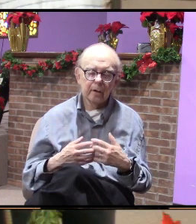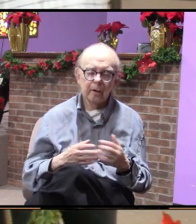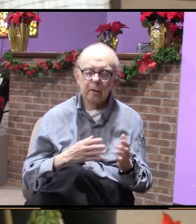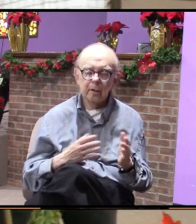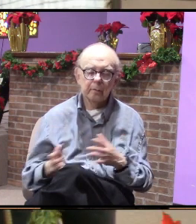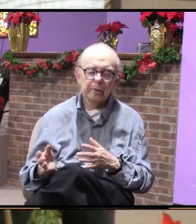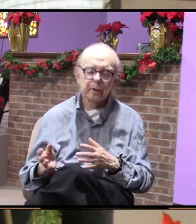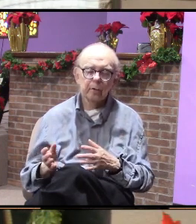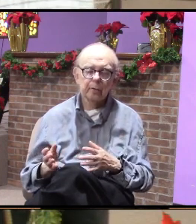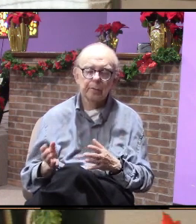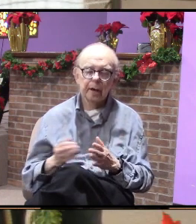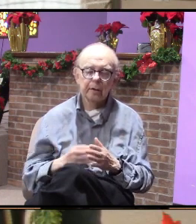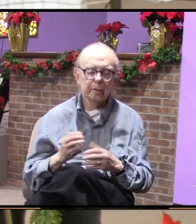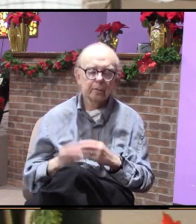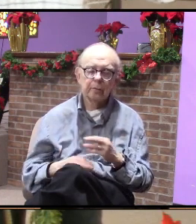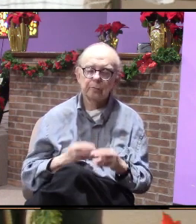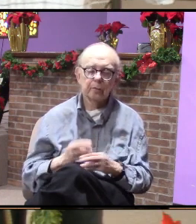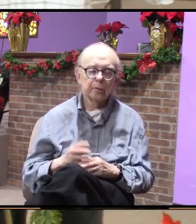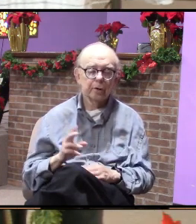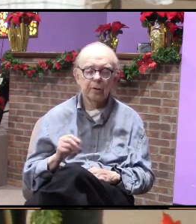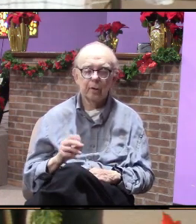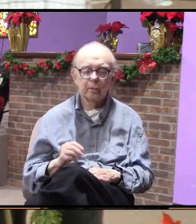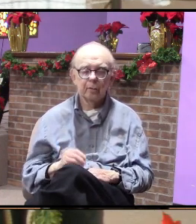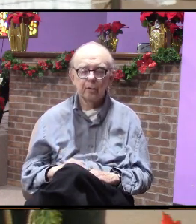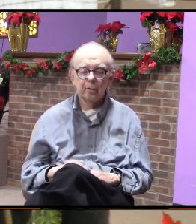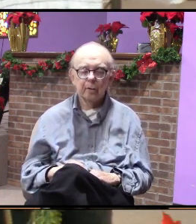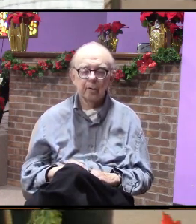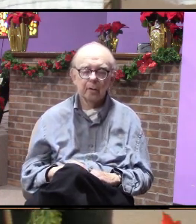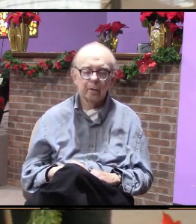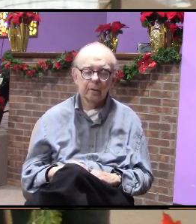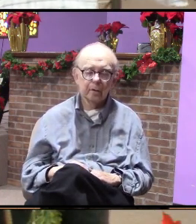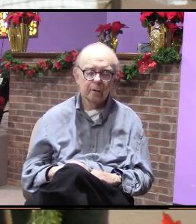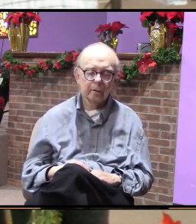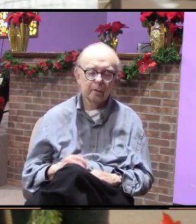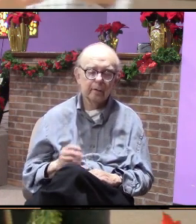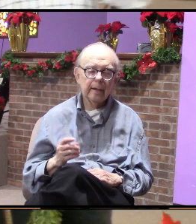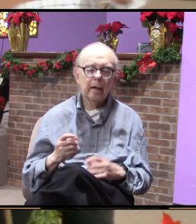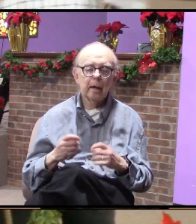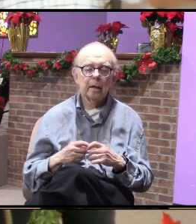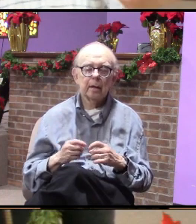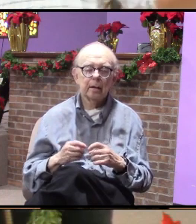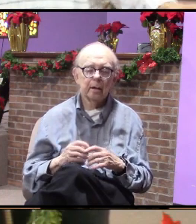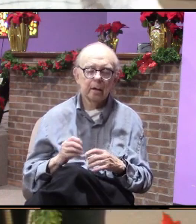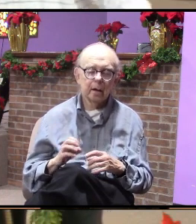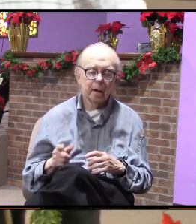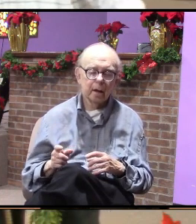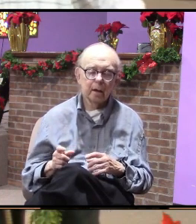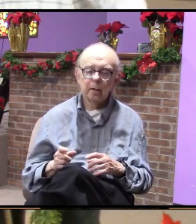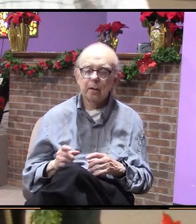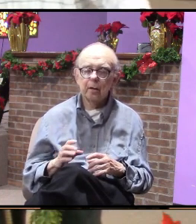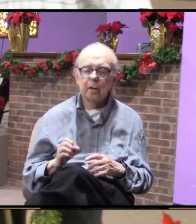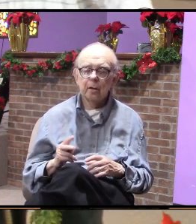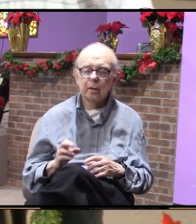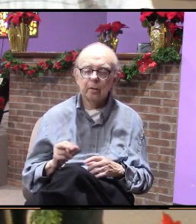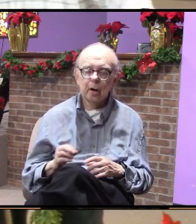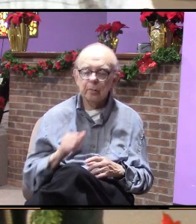back into this world. No, it isn't. An electric vehicle will not bring order back to